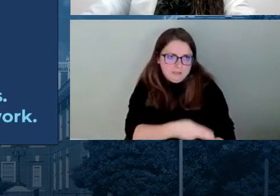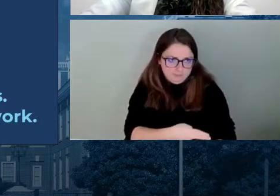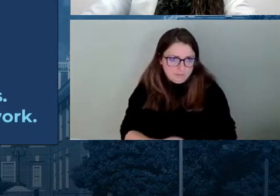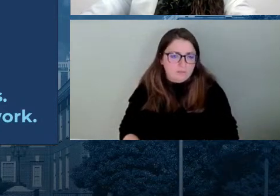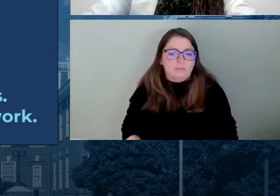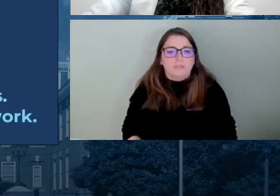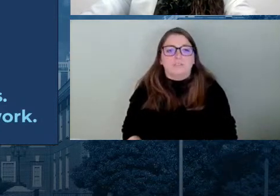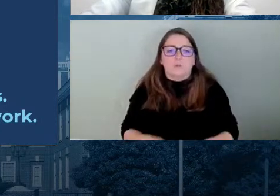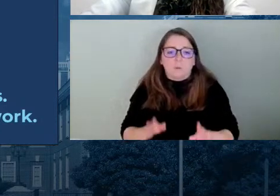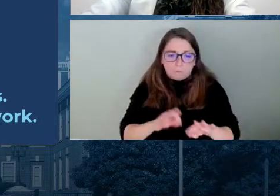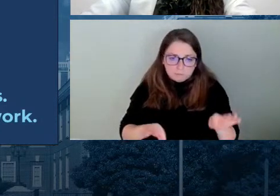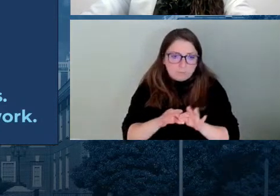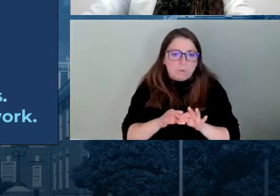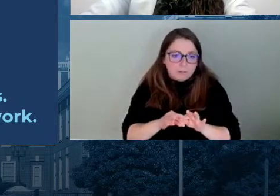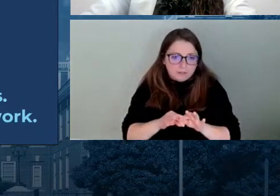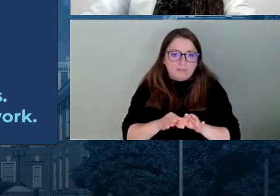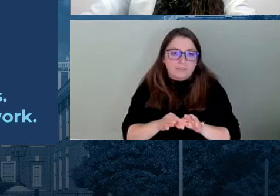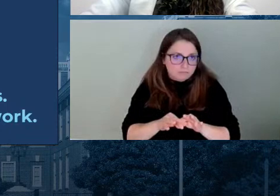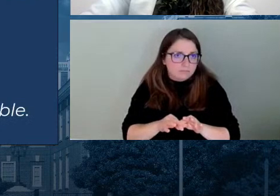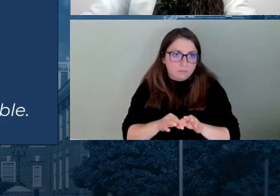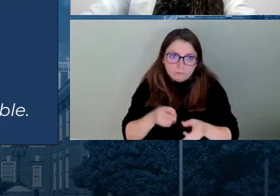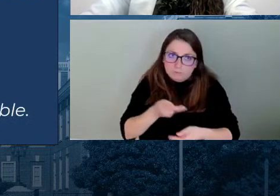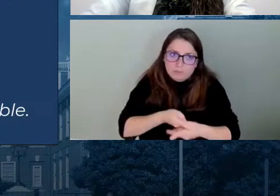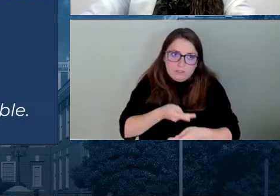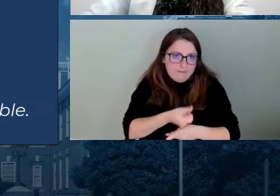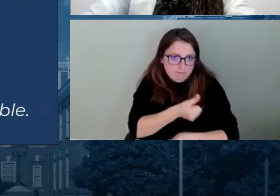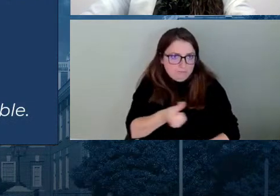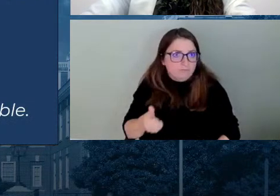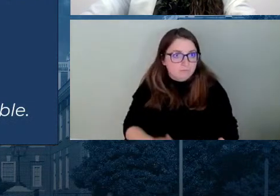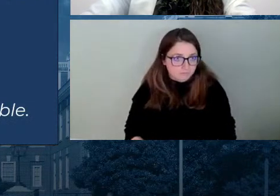work. Next slide.